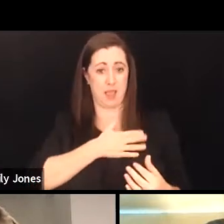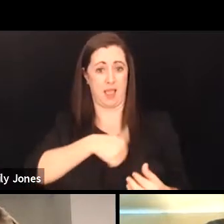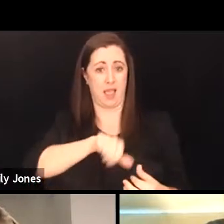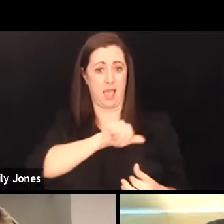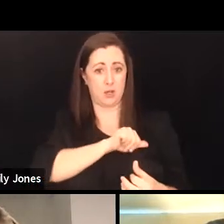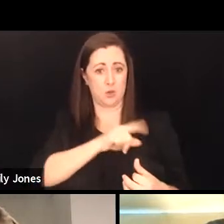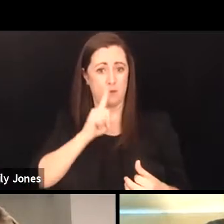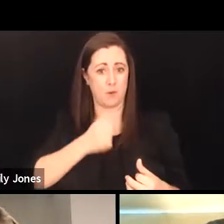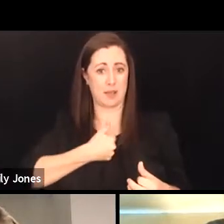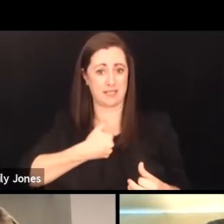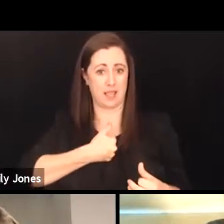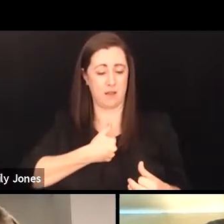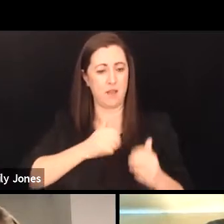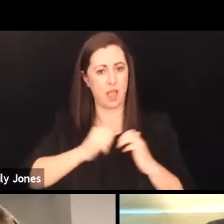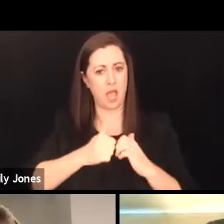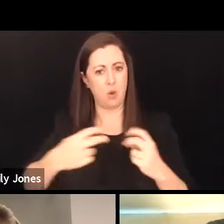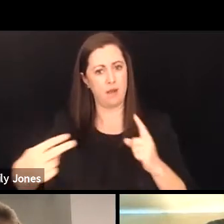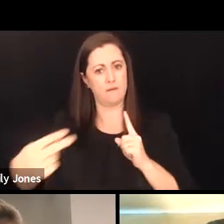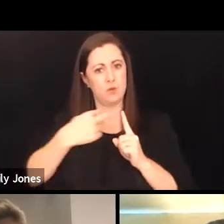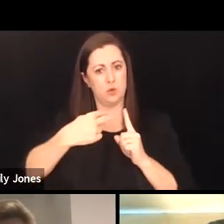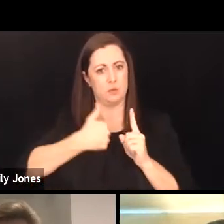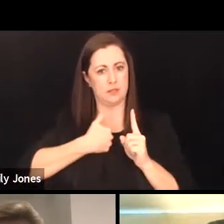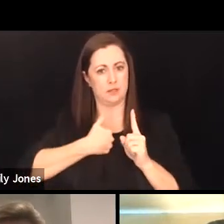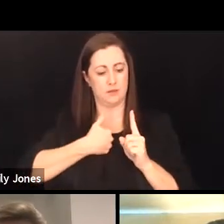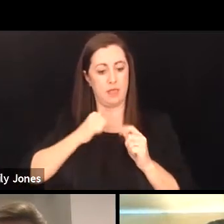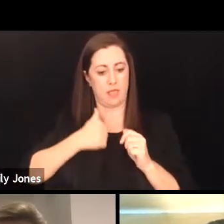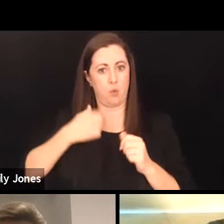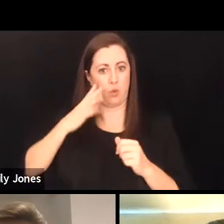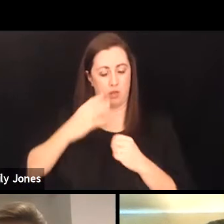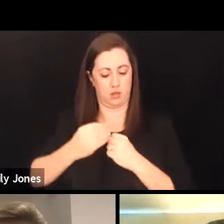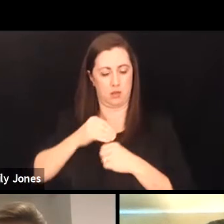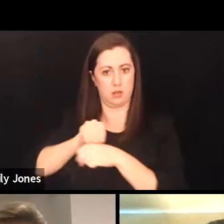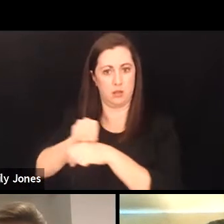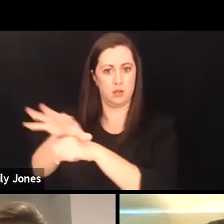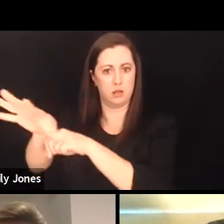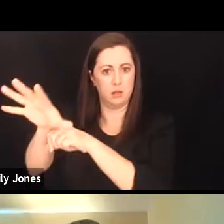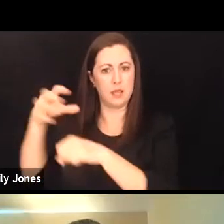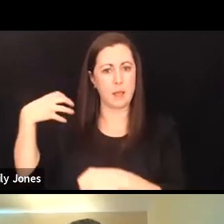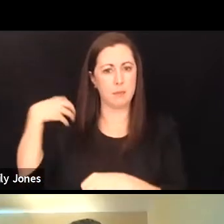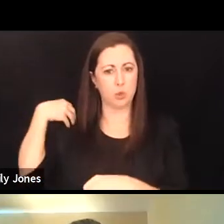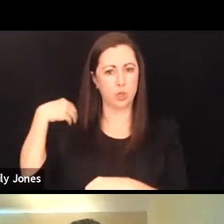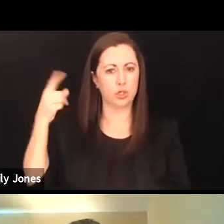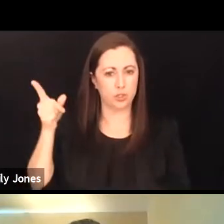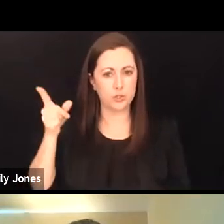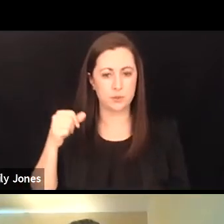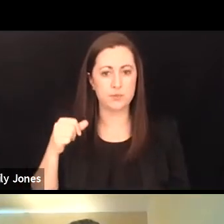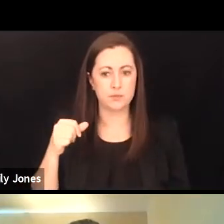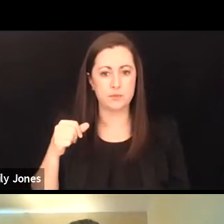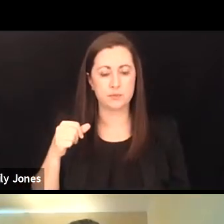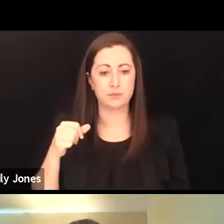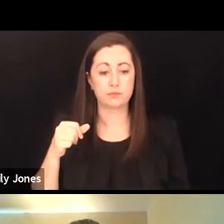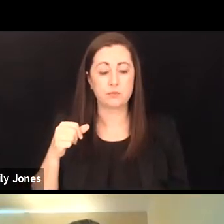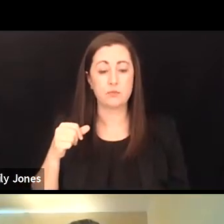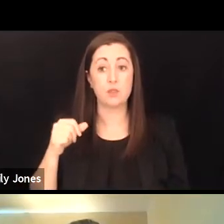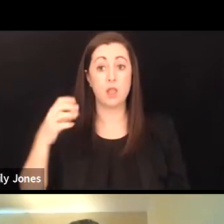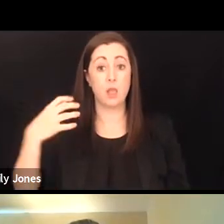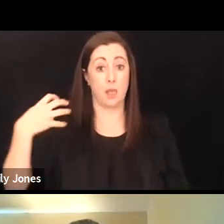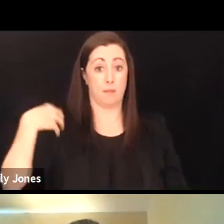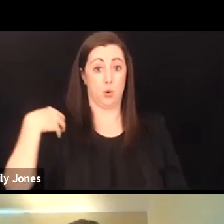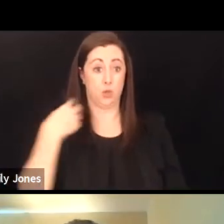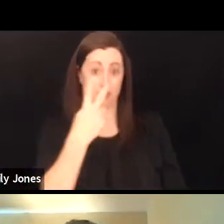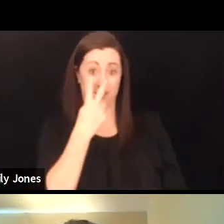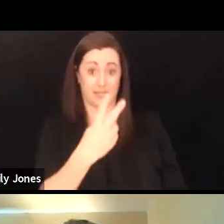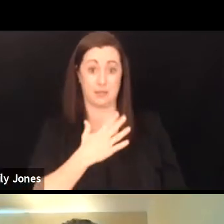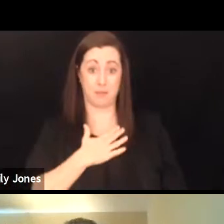that transfers over to the employer. And as they see that positive attitude that